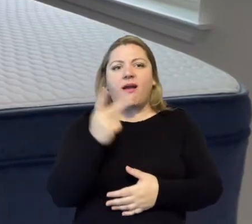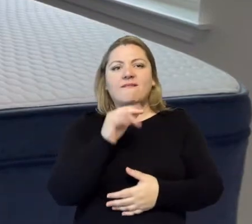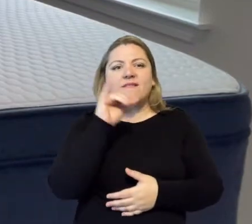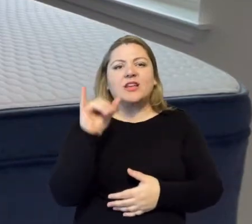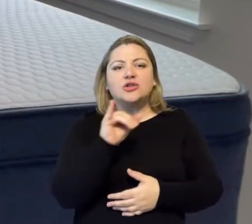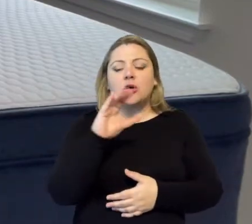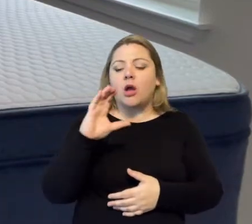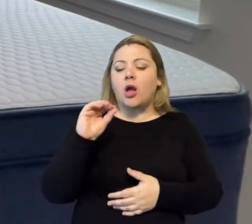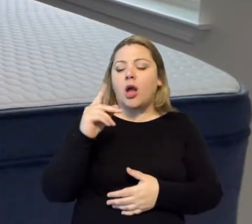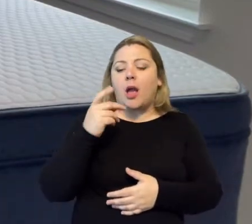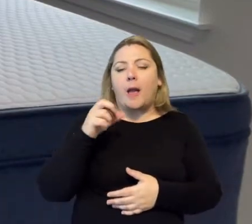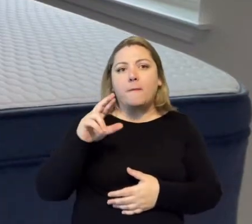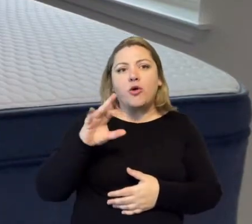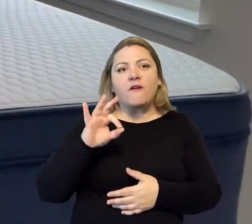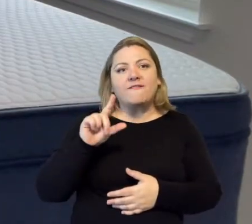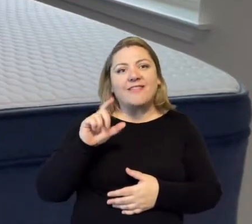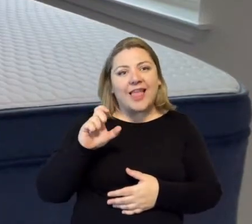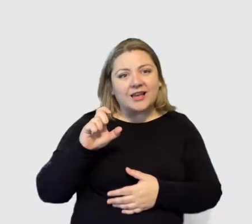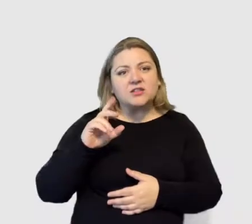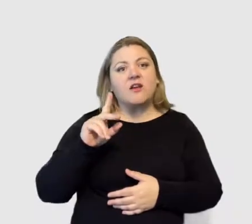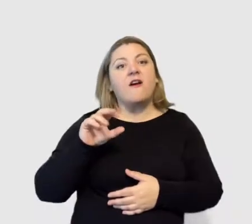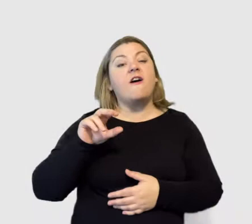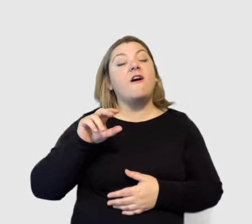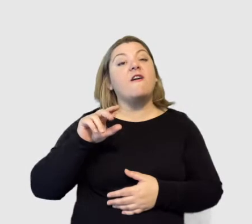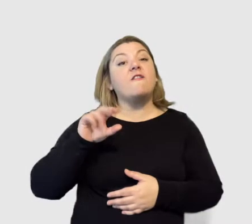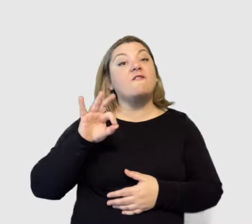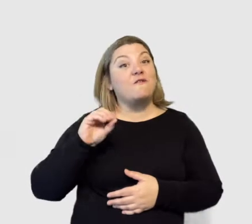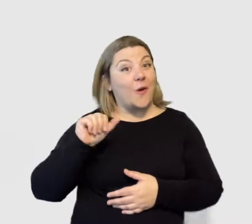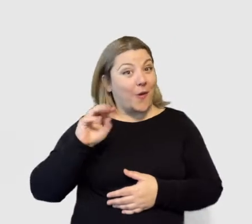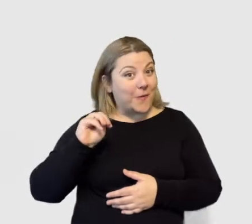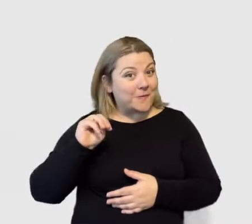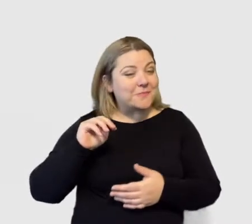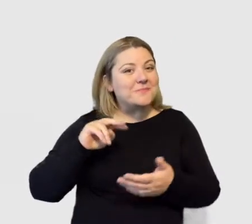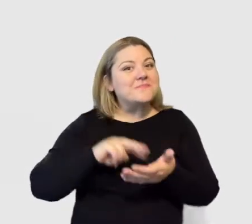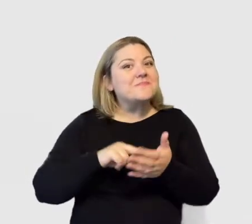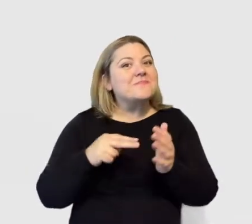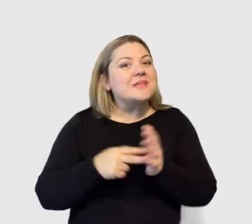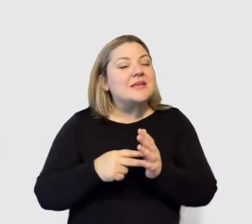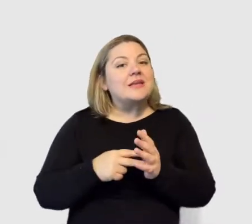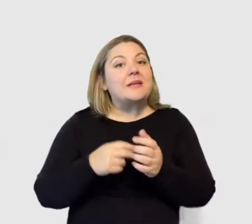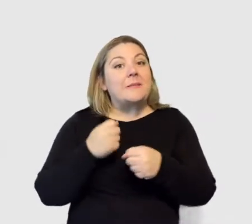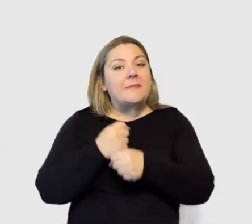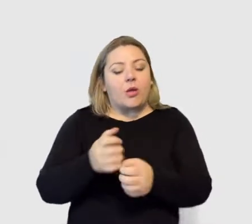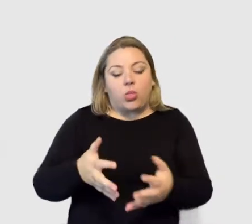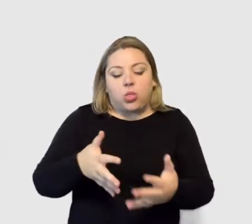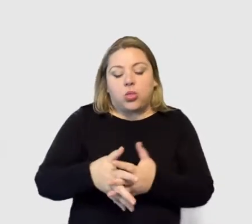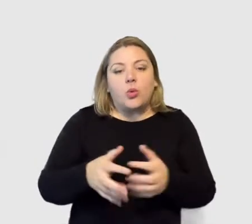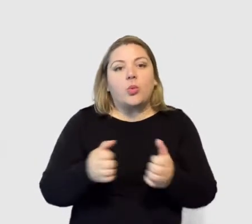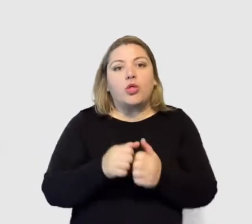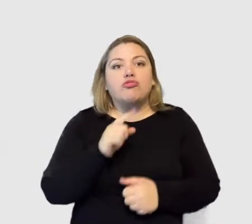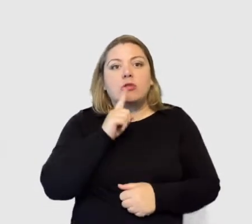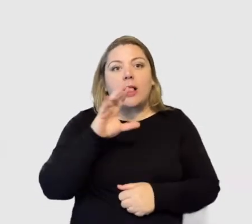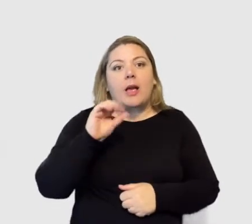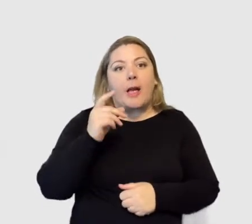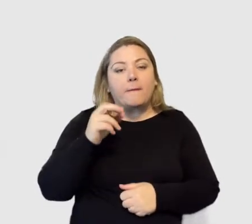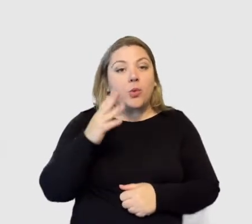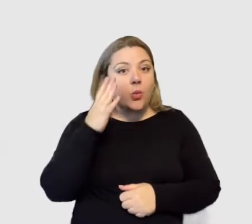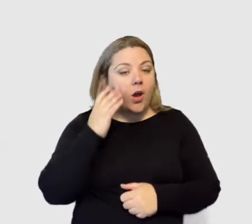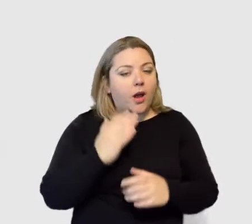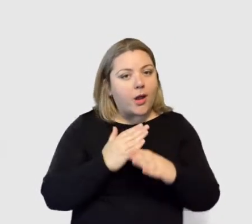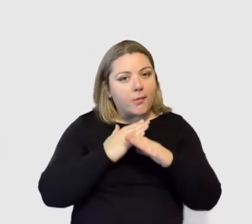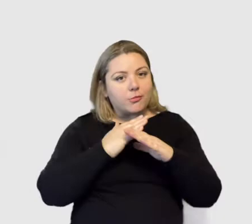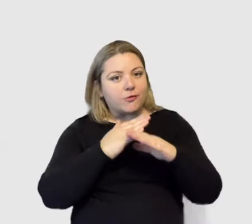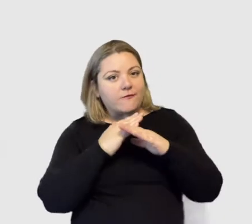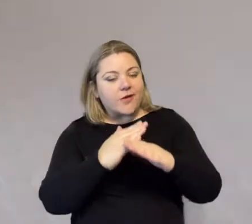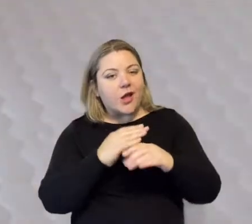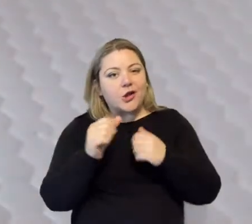flex foam. And what that is, it's infused with copper. And the copper is antimicrobial and it's also